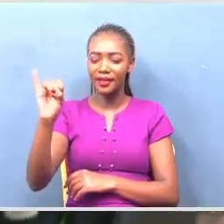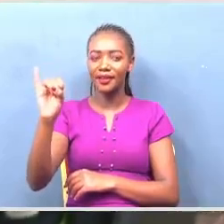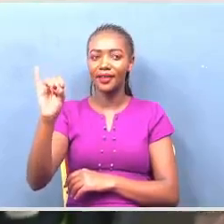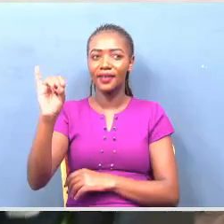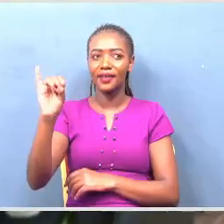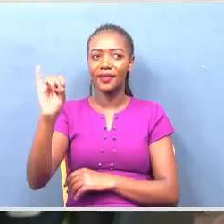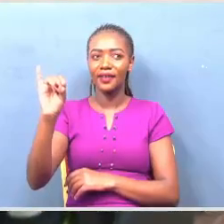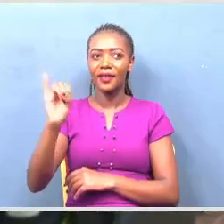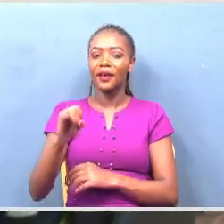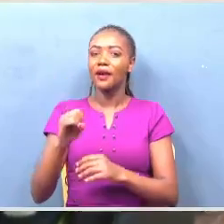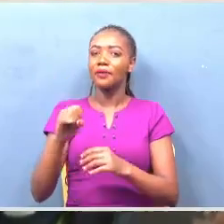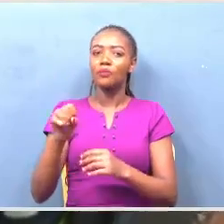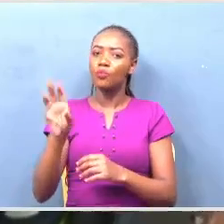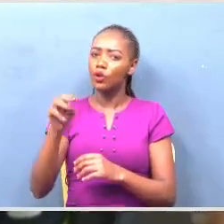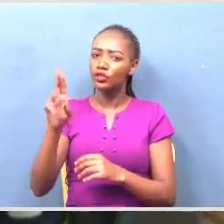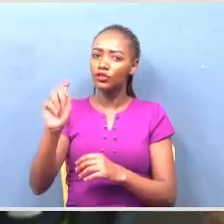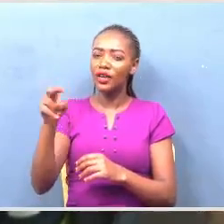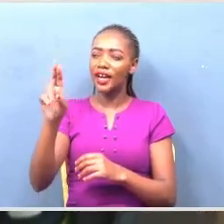Mr. Mutua,